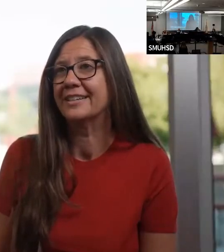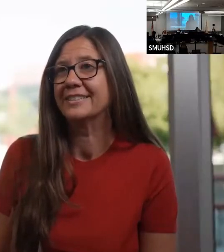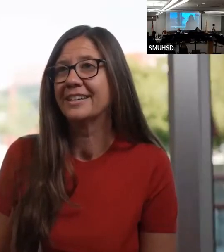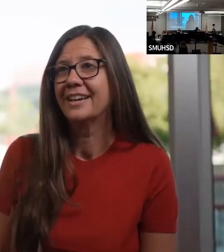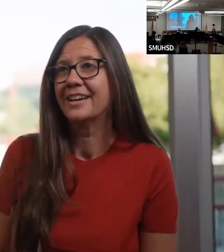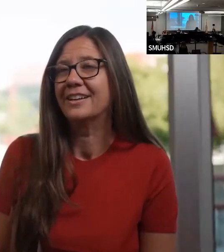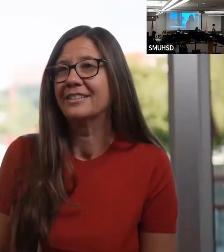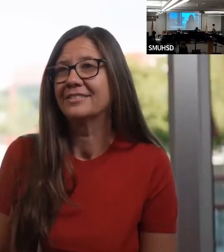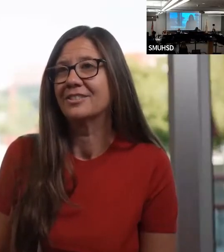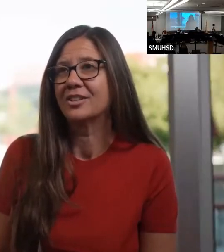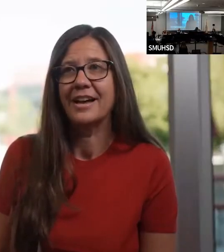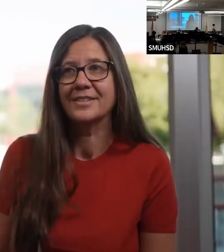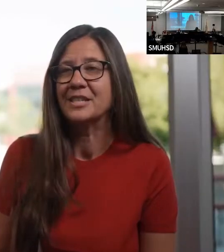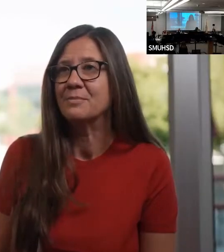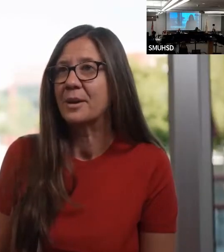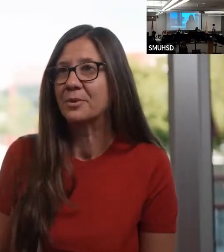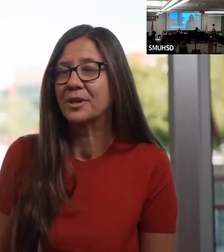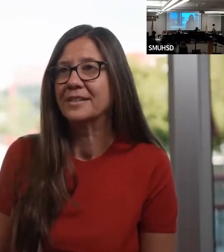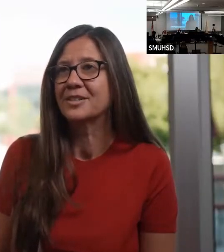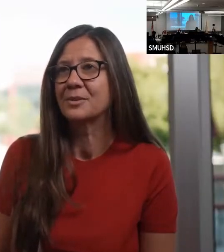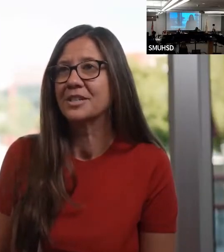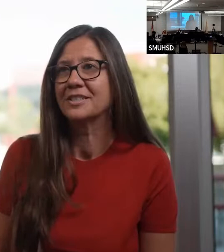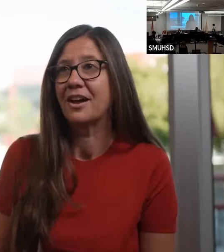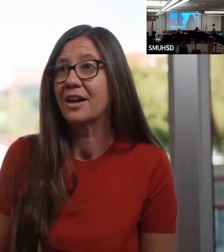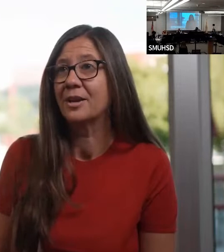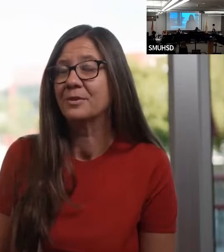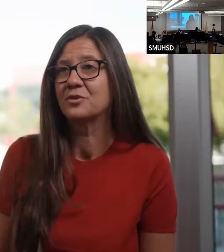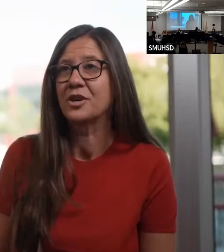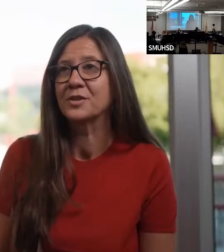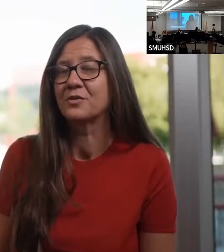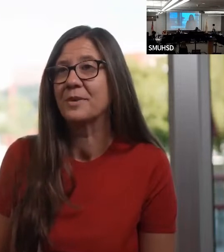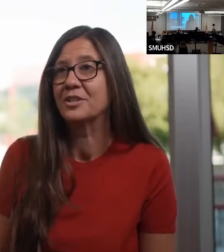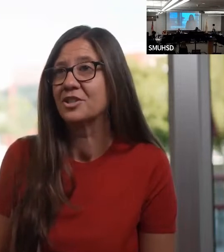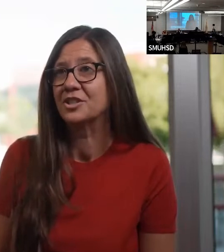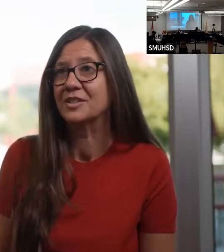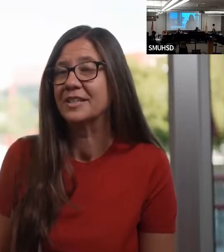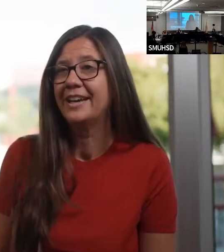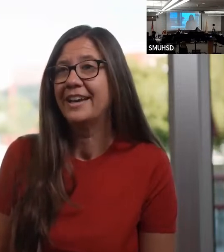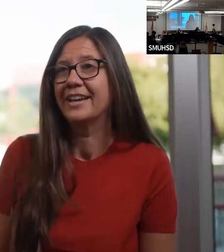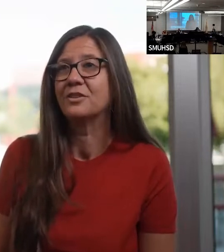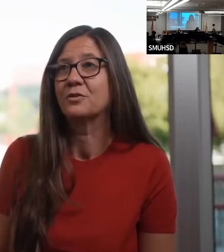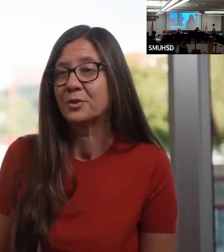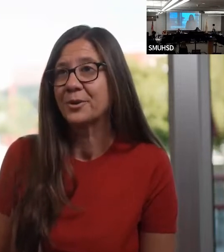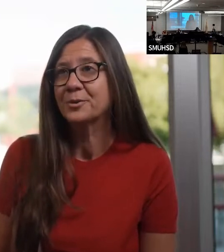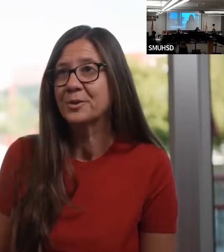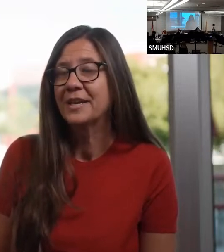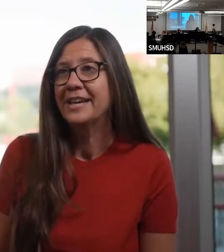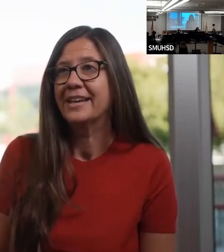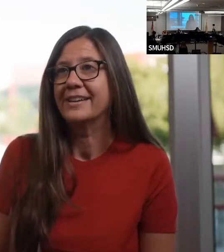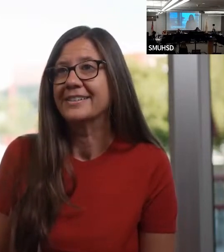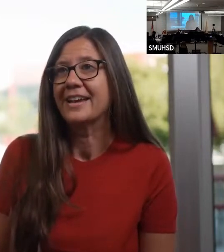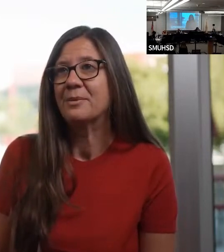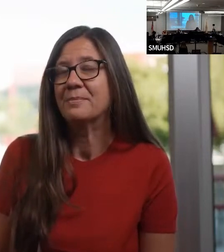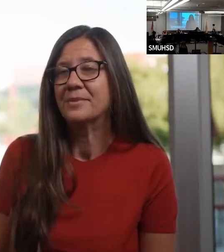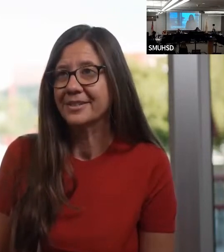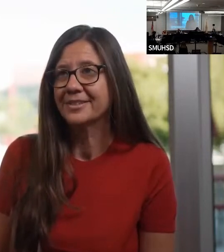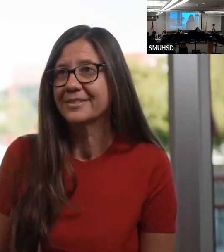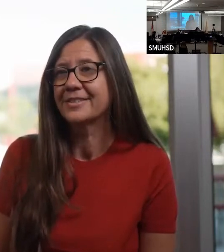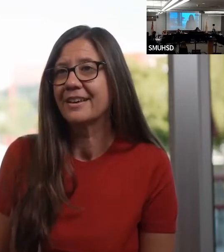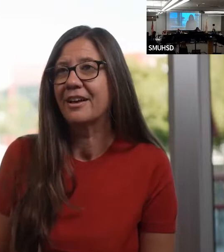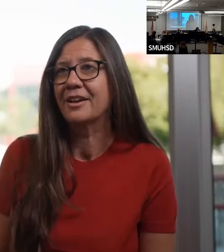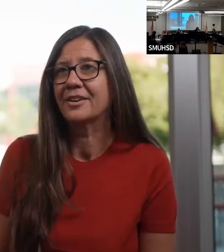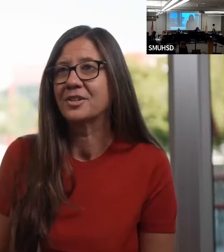and to create long-lasting memories, to be a time of transformation and of growth. And